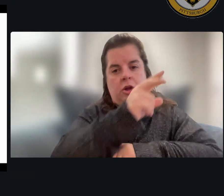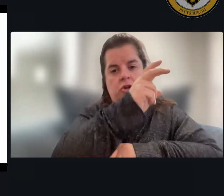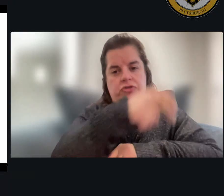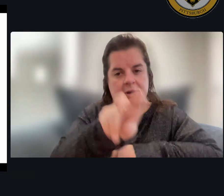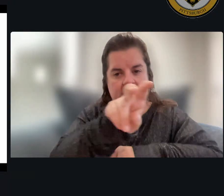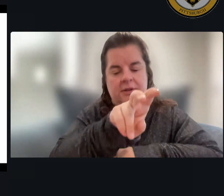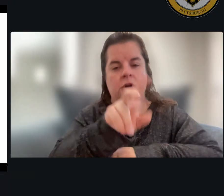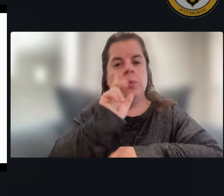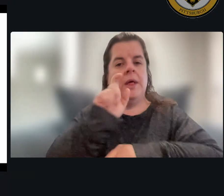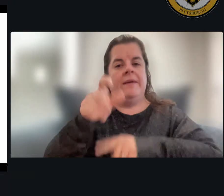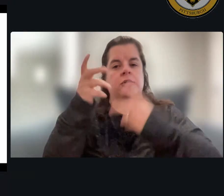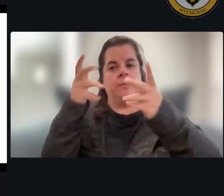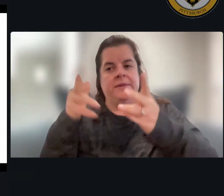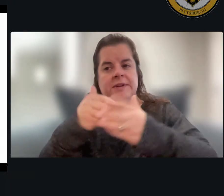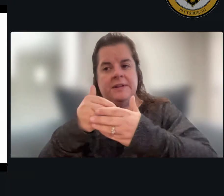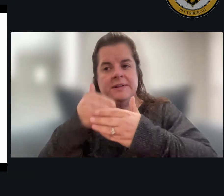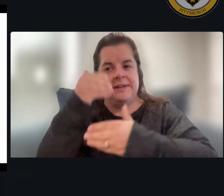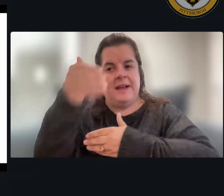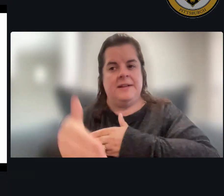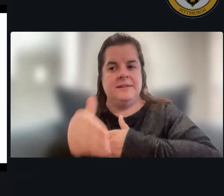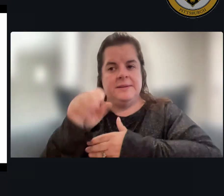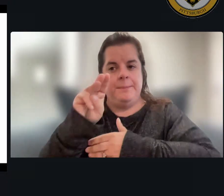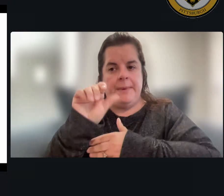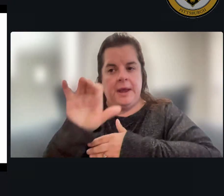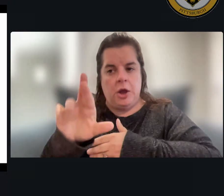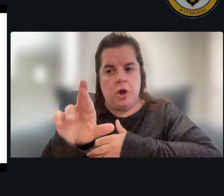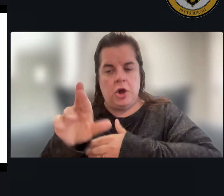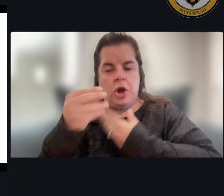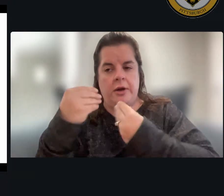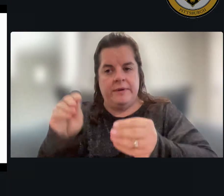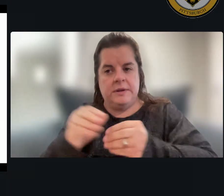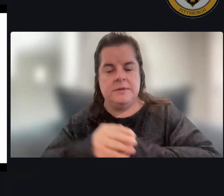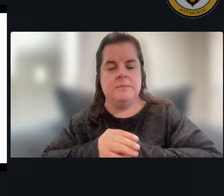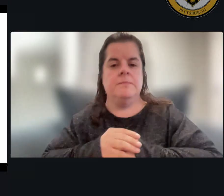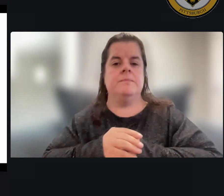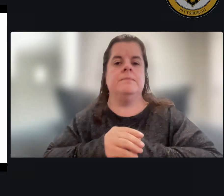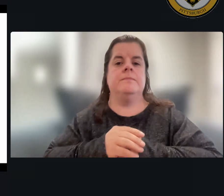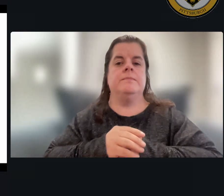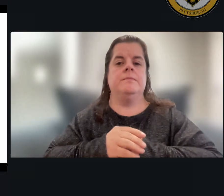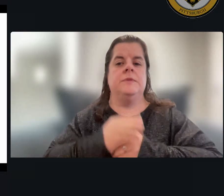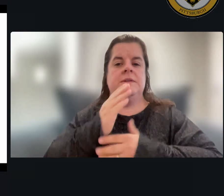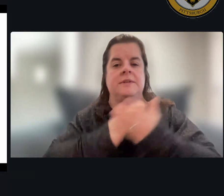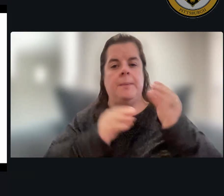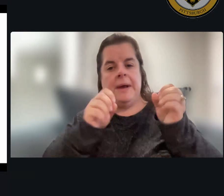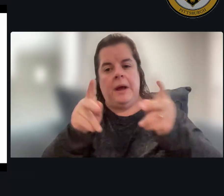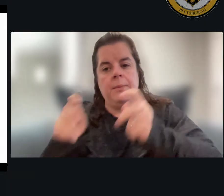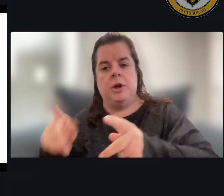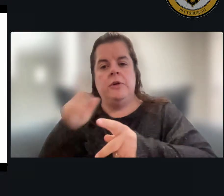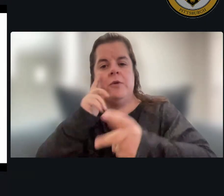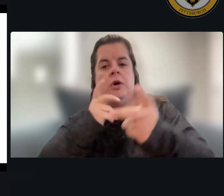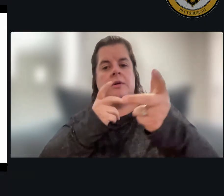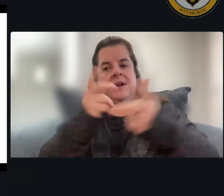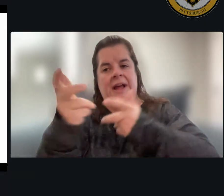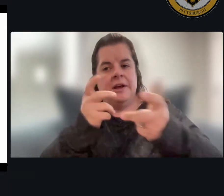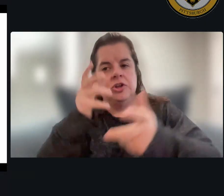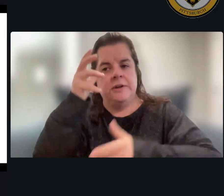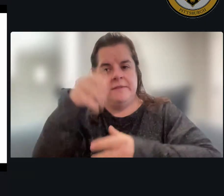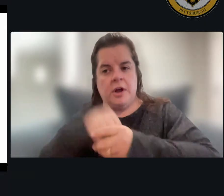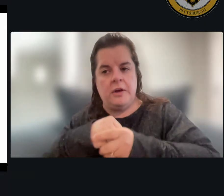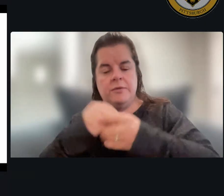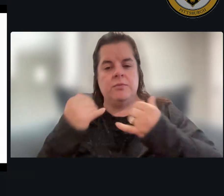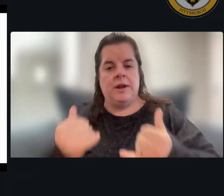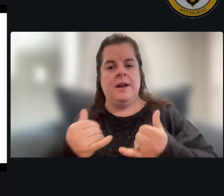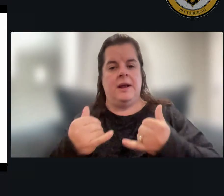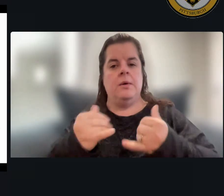to be completed by the incoming administration. There are opportunities to get engaged right now. I'm actually in conversation